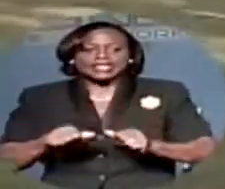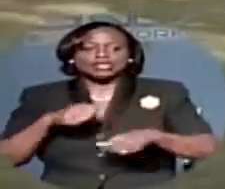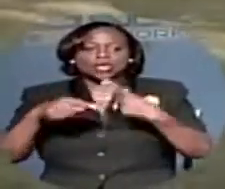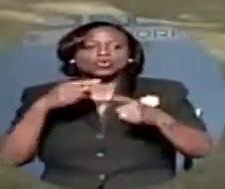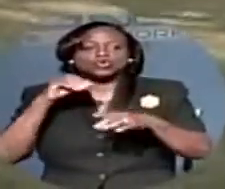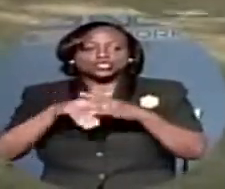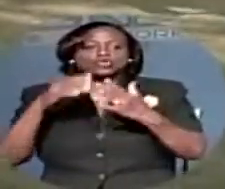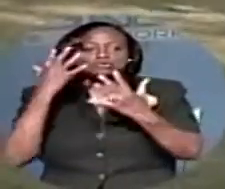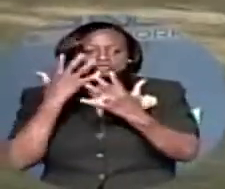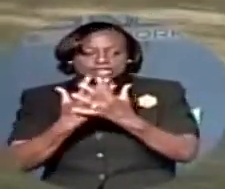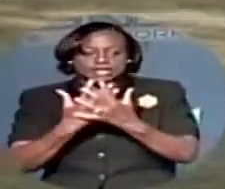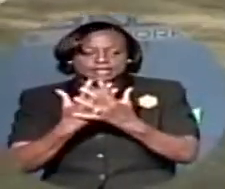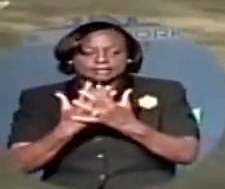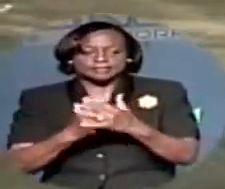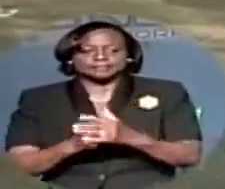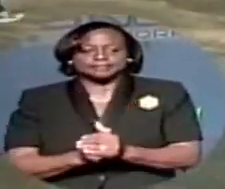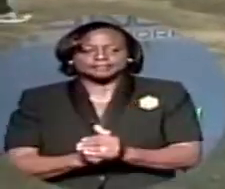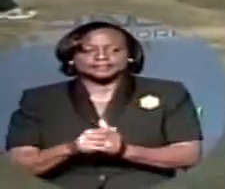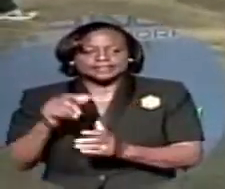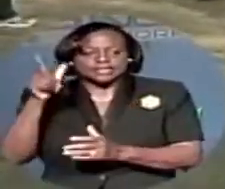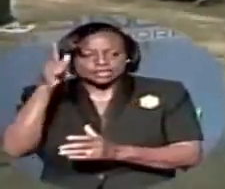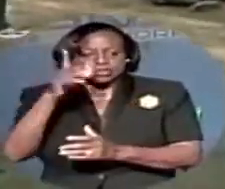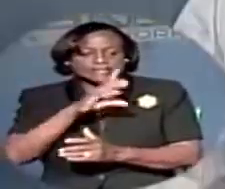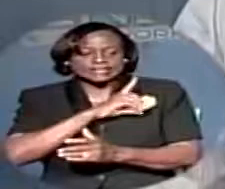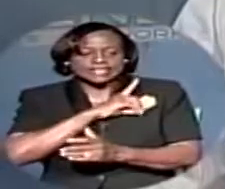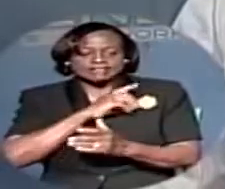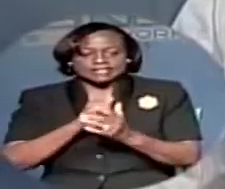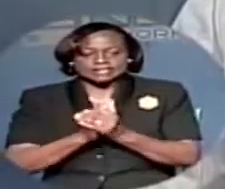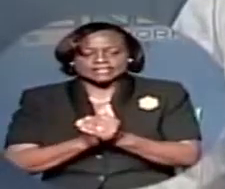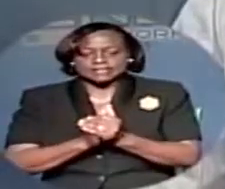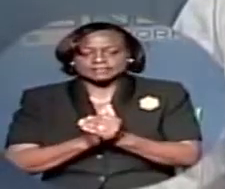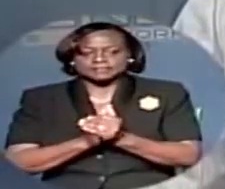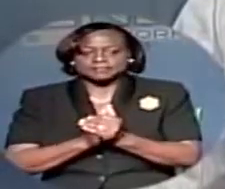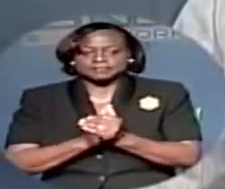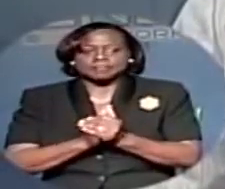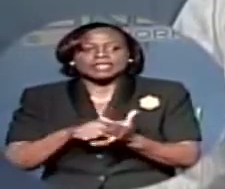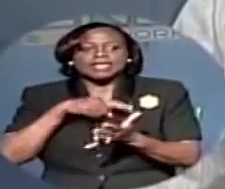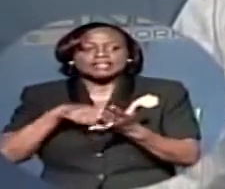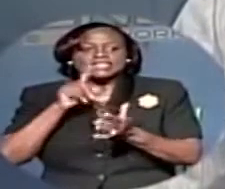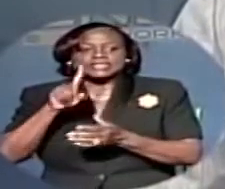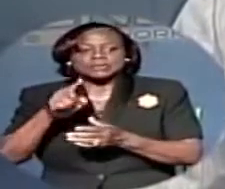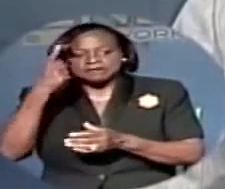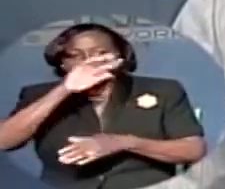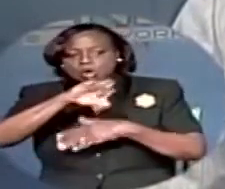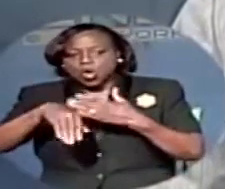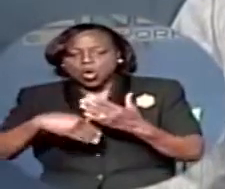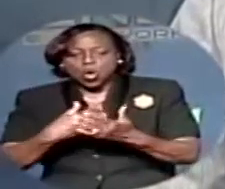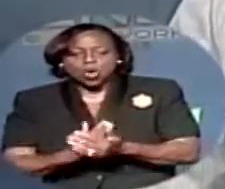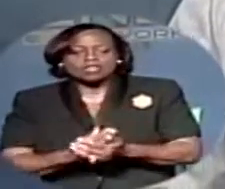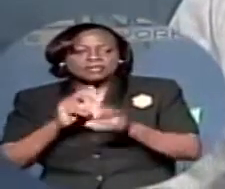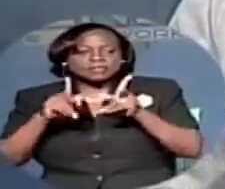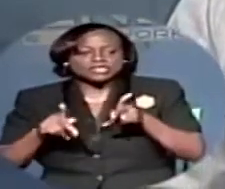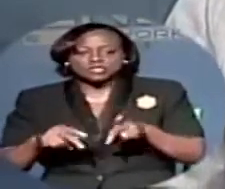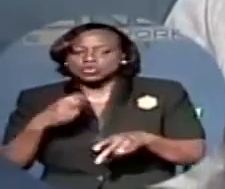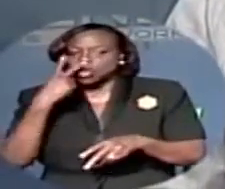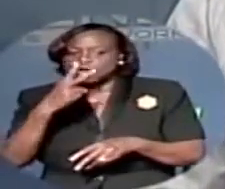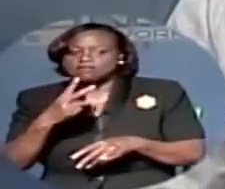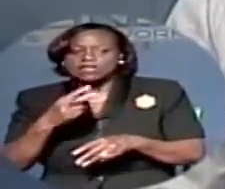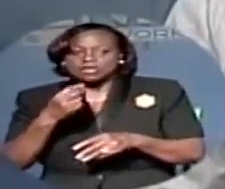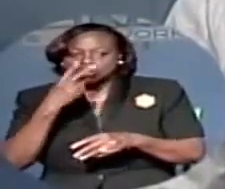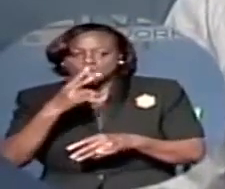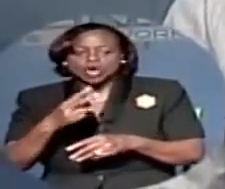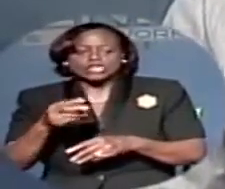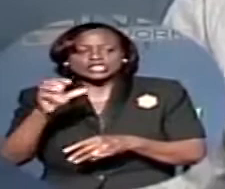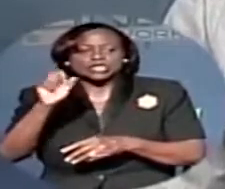on the circumstances. LaDon Davis, ZNS News. Well, this one's for all you soap opera junkies. Move over, Young and